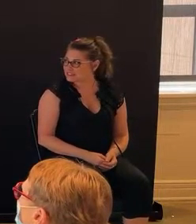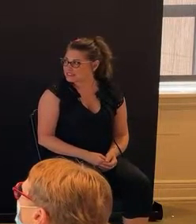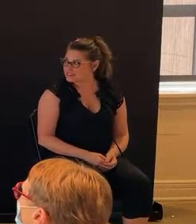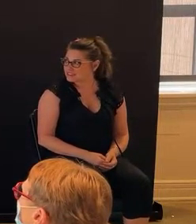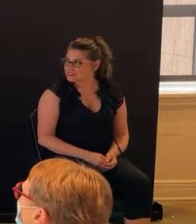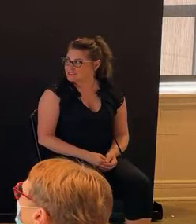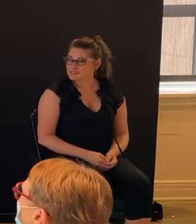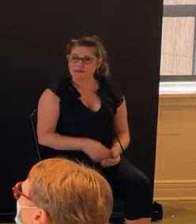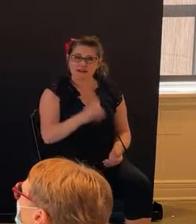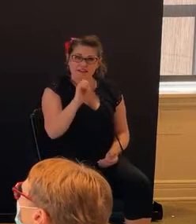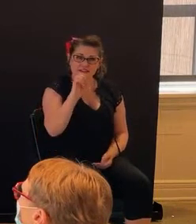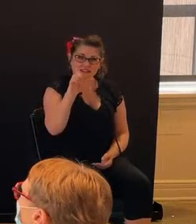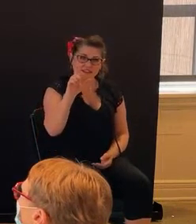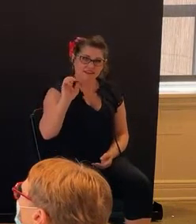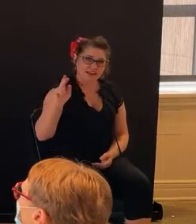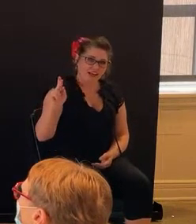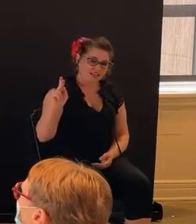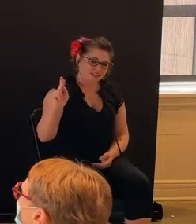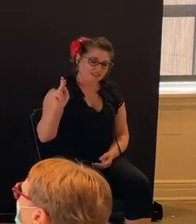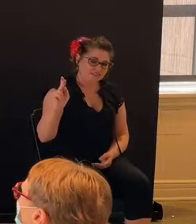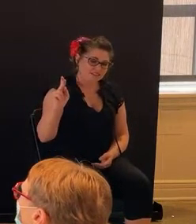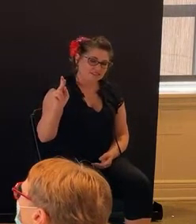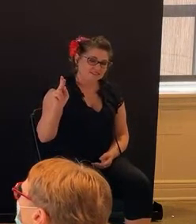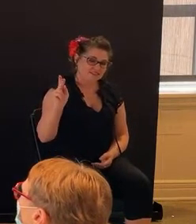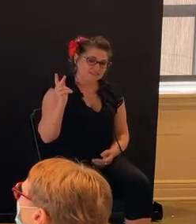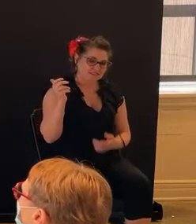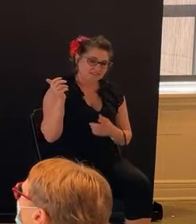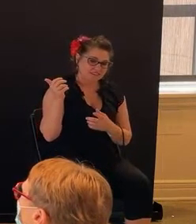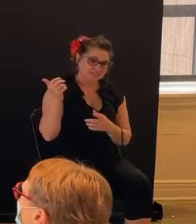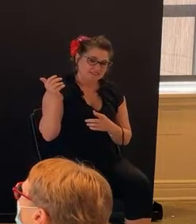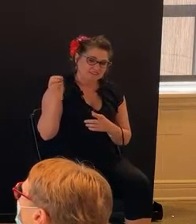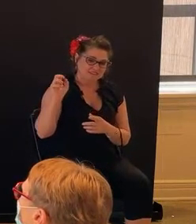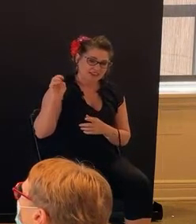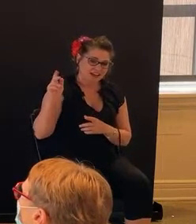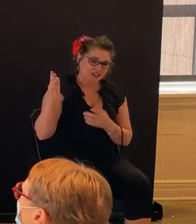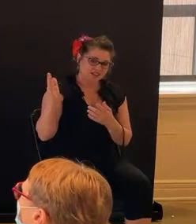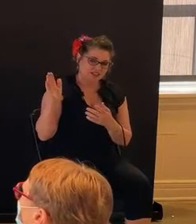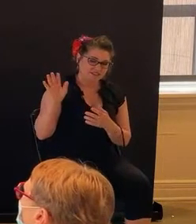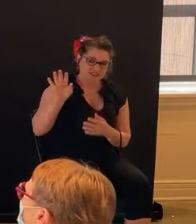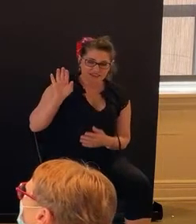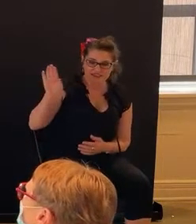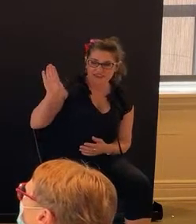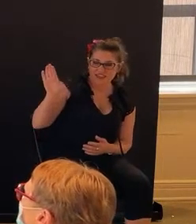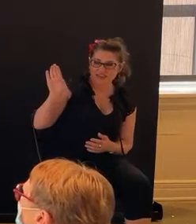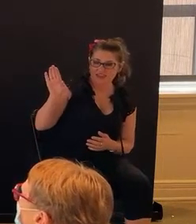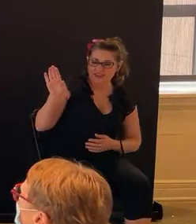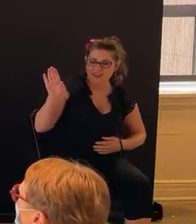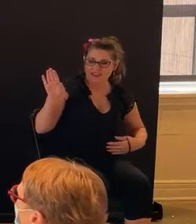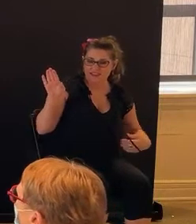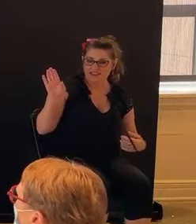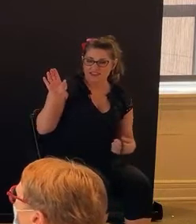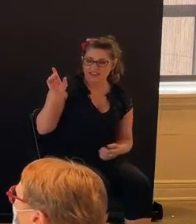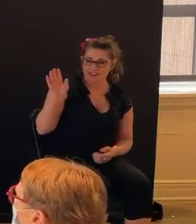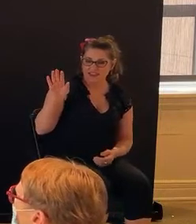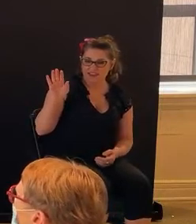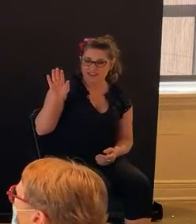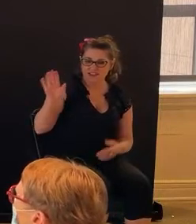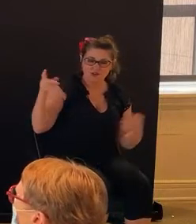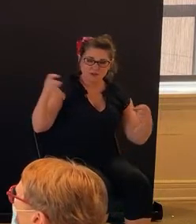within the elk as an entity sort of contains all by itself these, you know, the complications, the